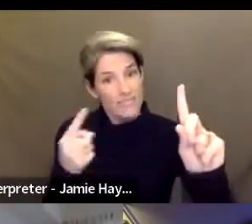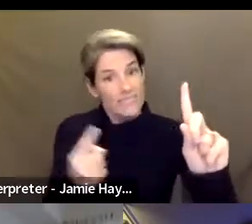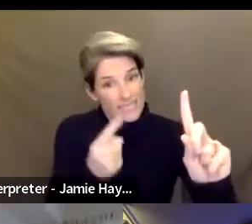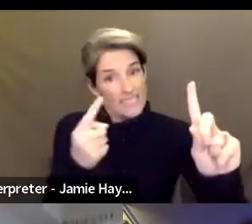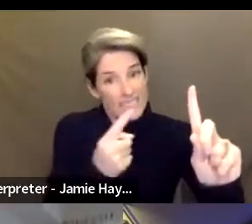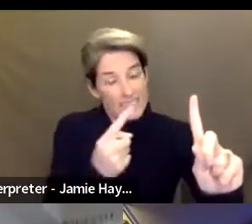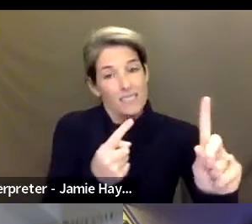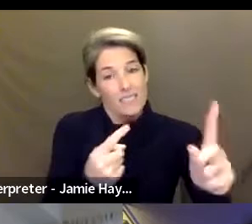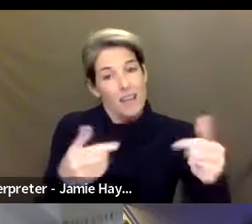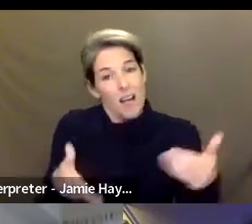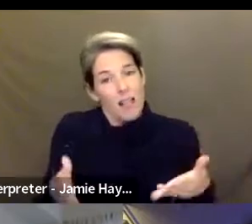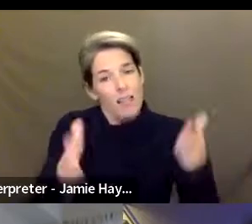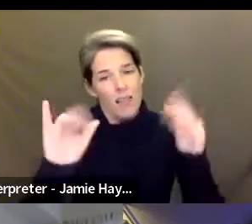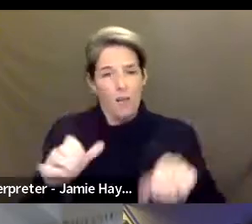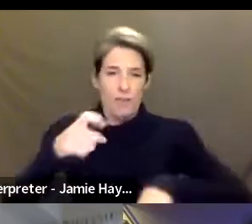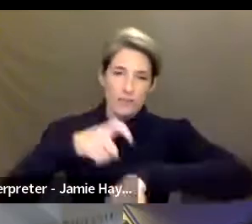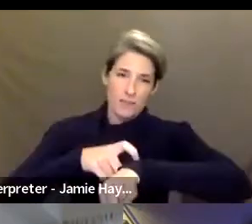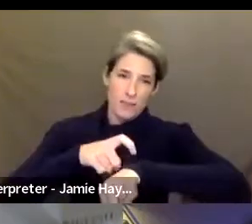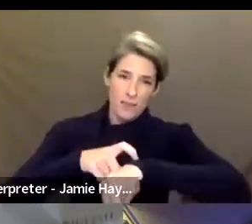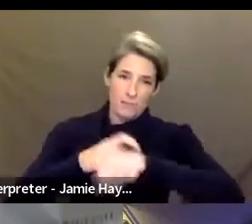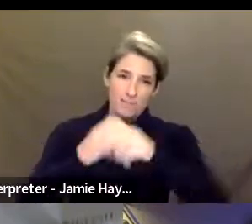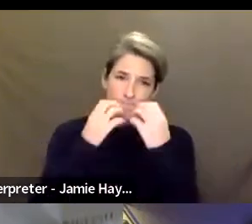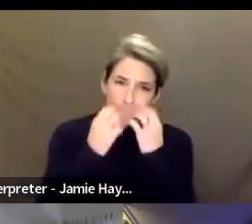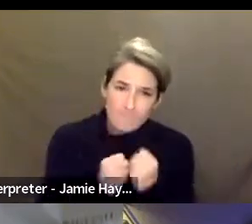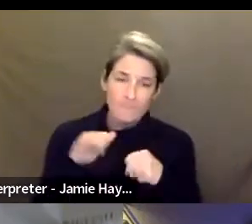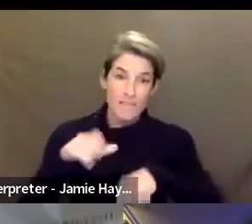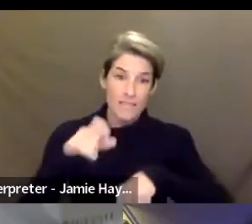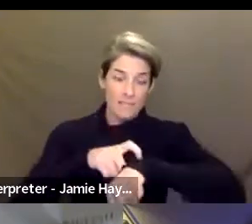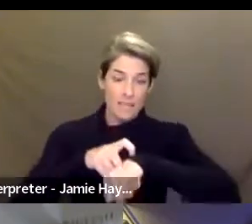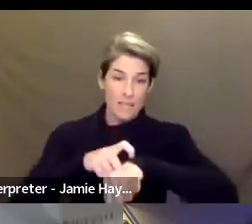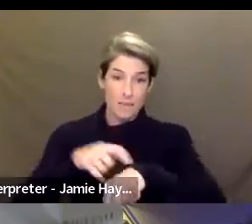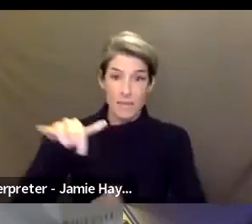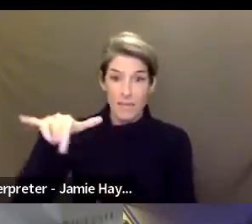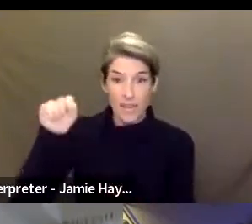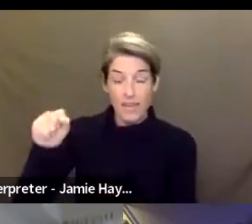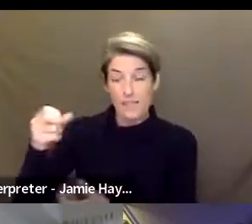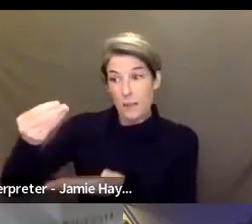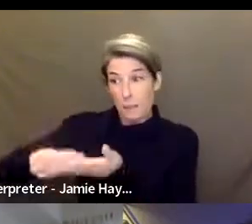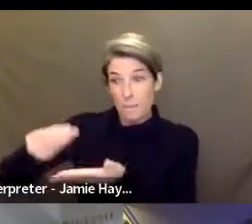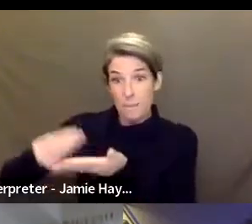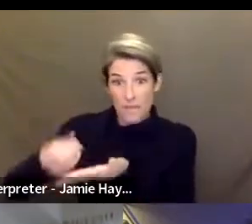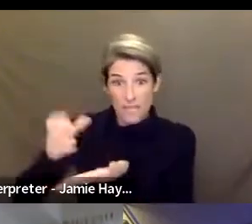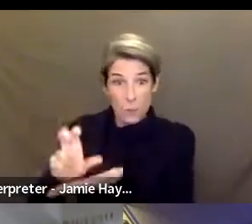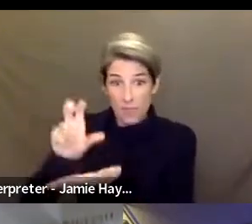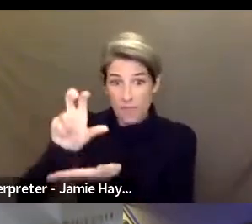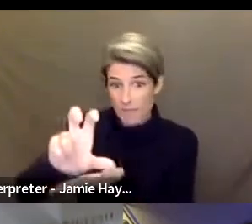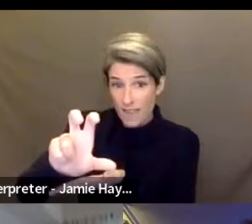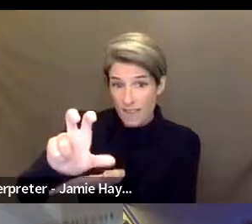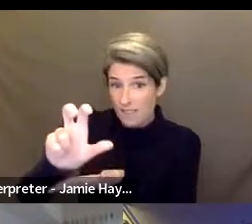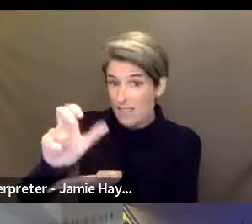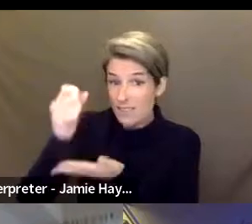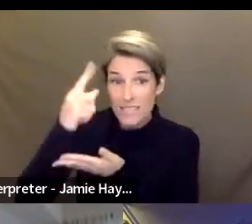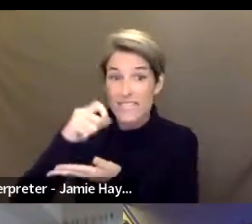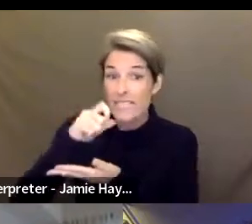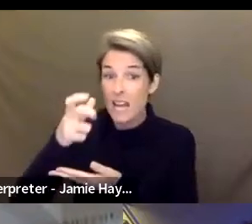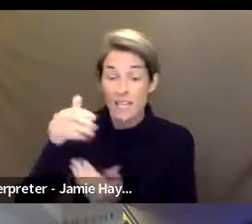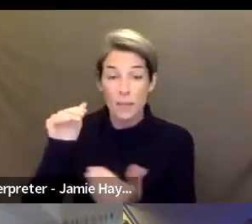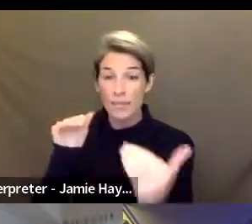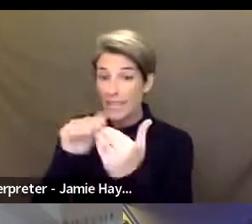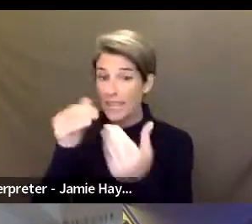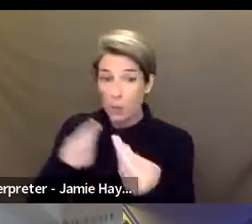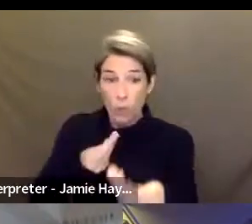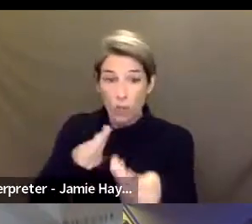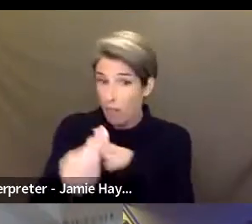it time. Yes, continue to give money, recognize that the return is not going to be exactly the same, but just